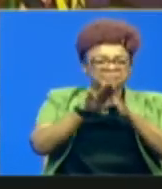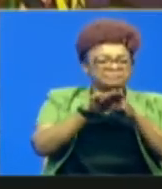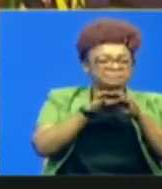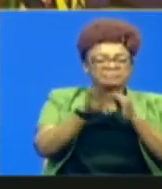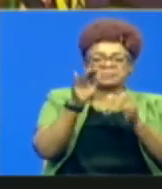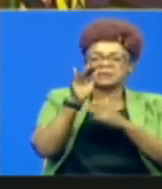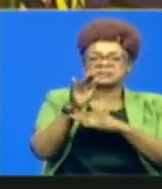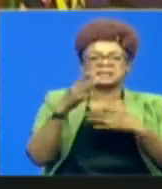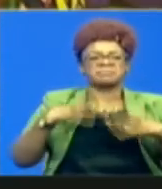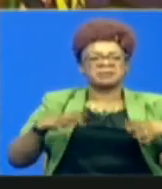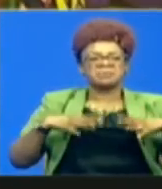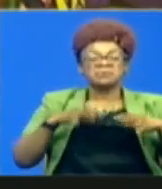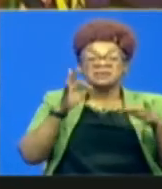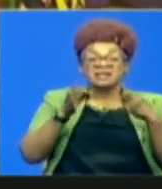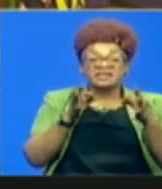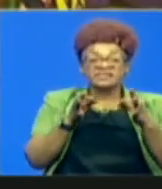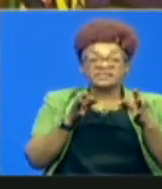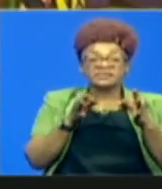people, they tell me,